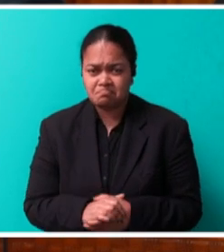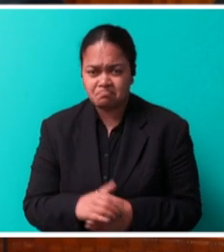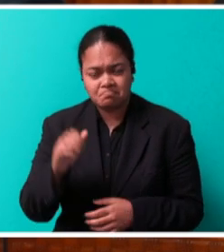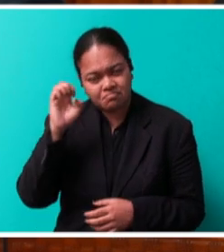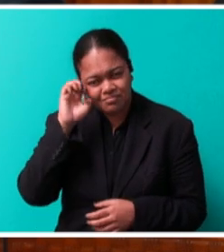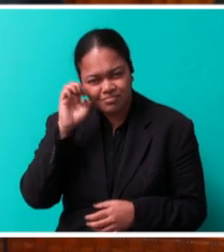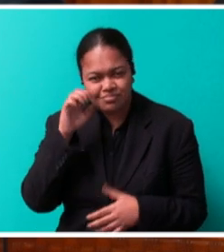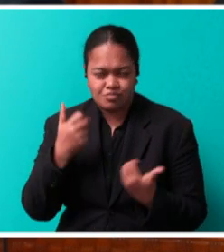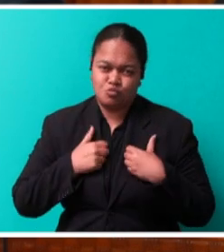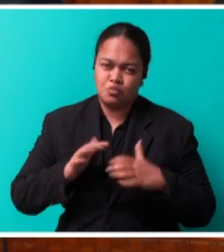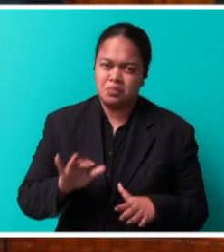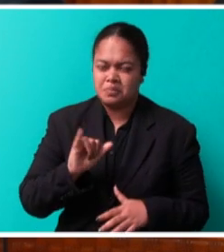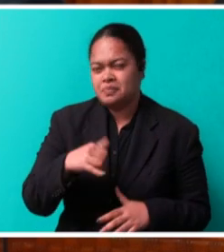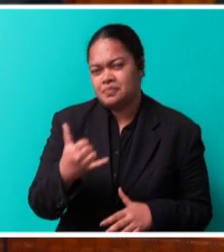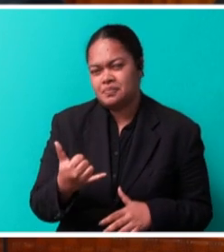be completed by May